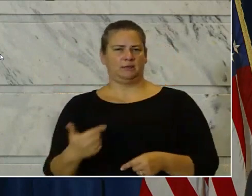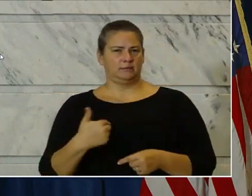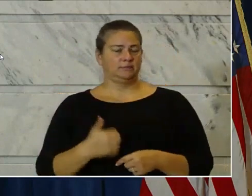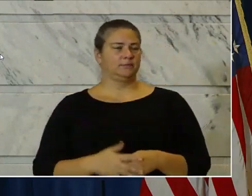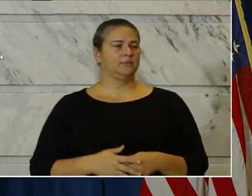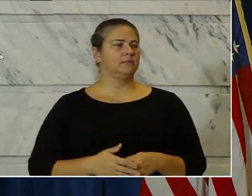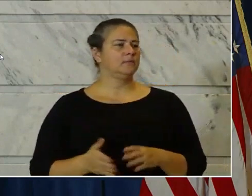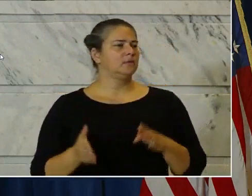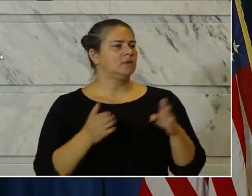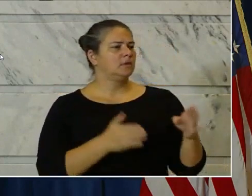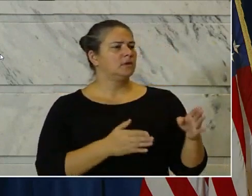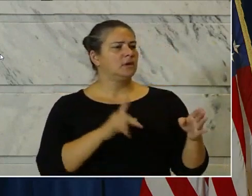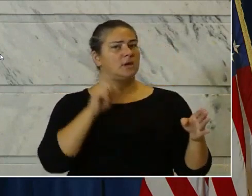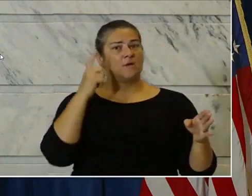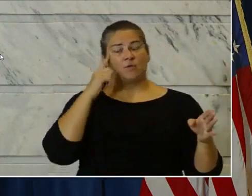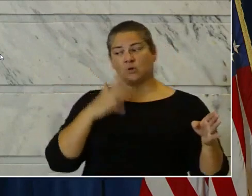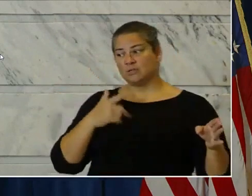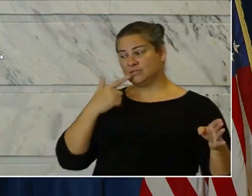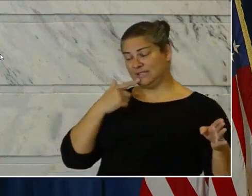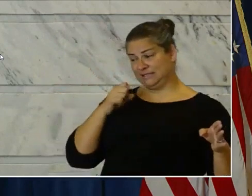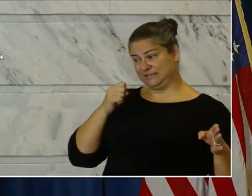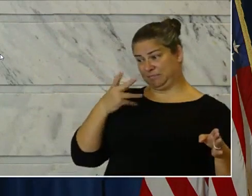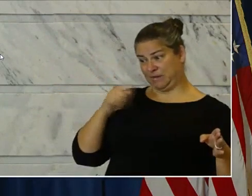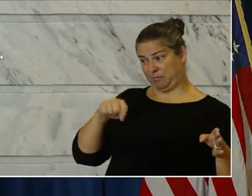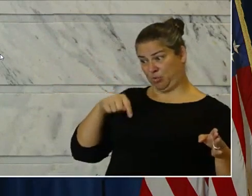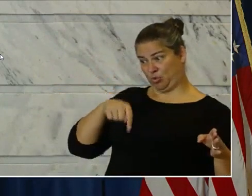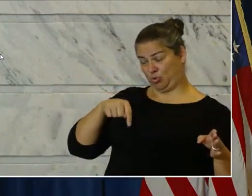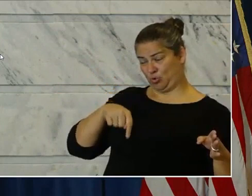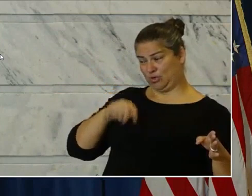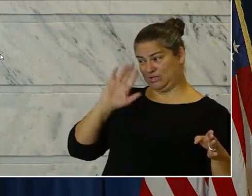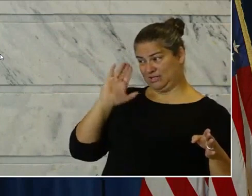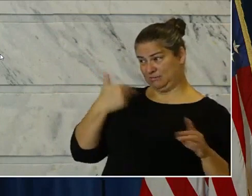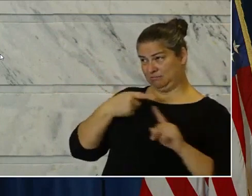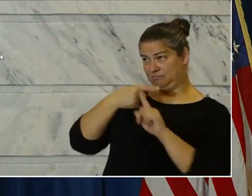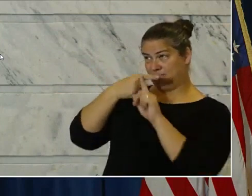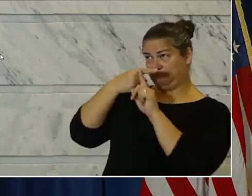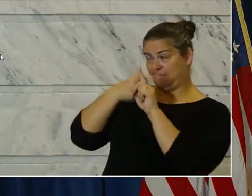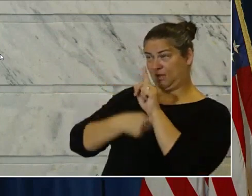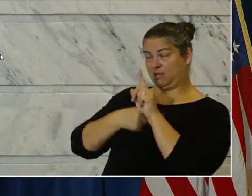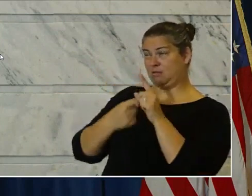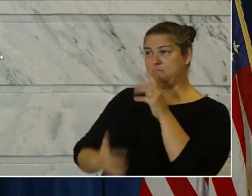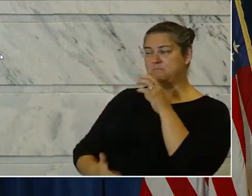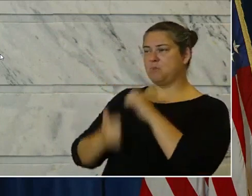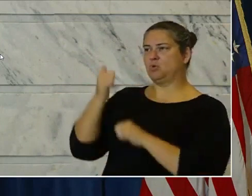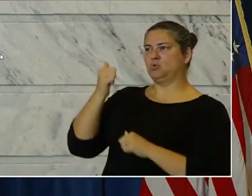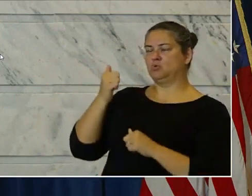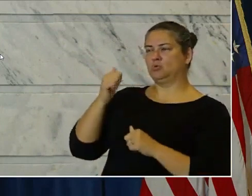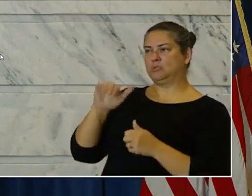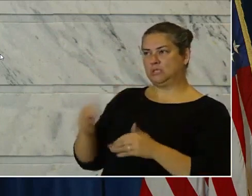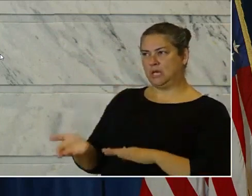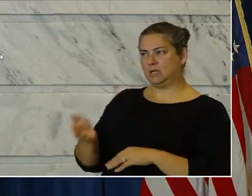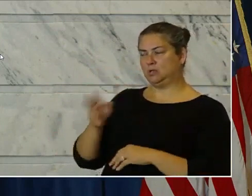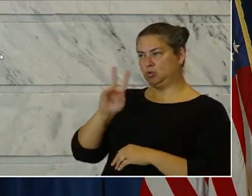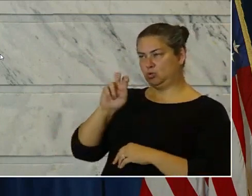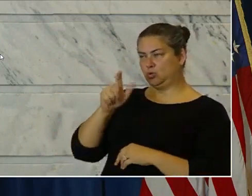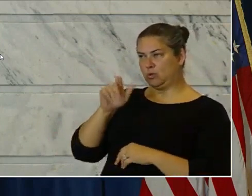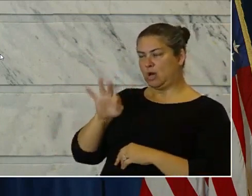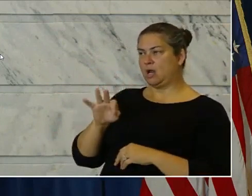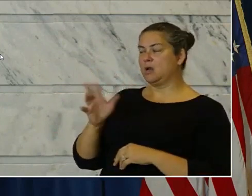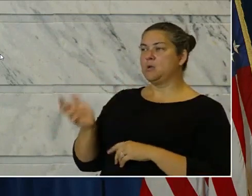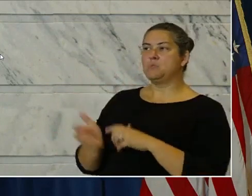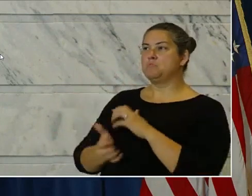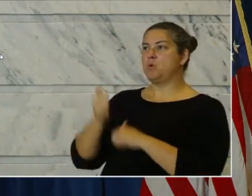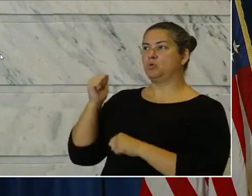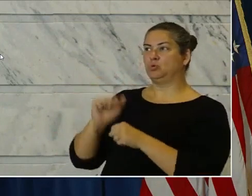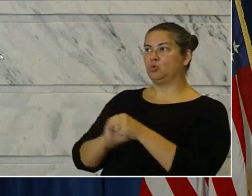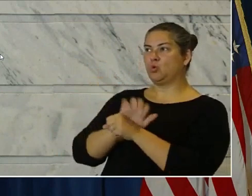month with the most cases. It's already the deadliest month of COVID-19, with 229. And you're calling for Kentuckians to